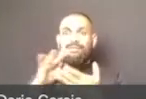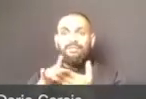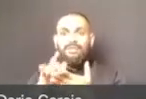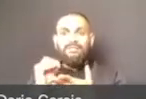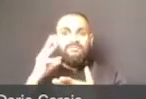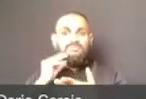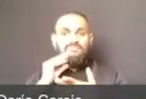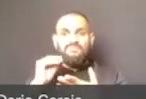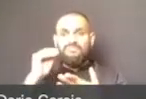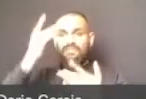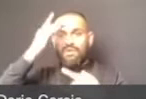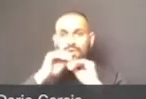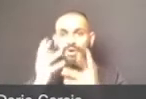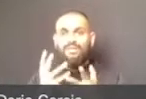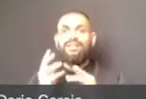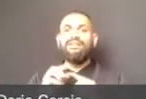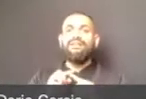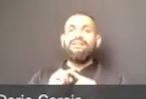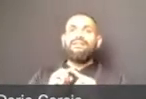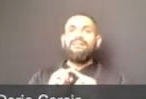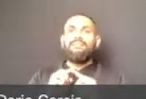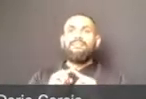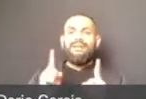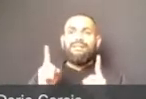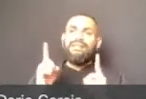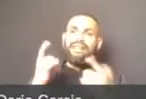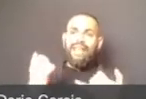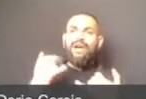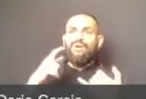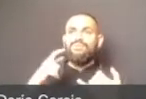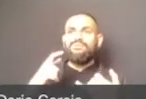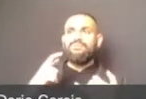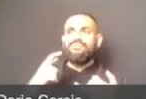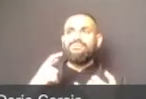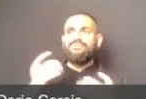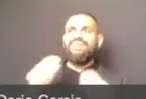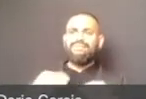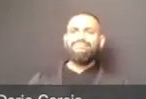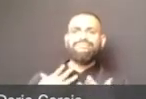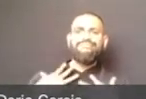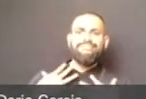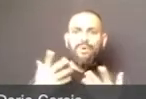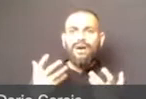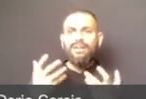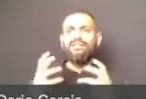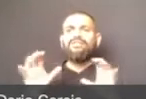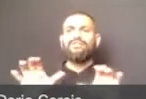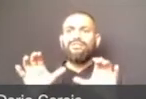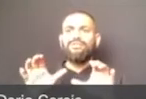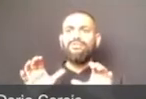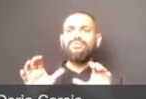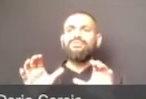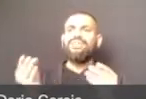And it makes us more passionate to try to use technology, to try to virtually connect.